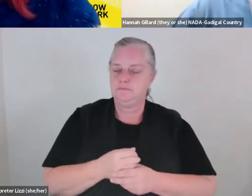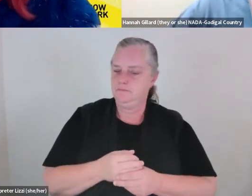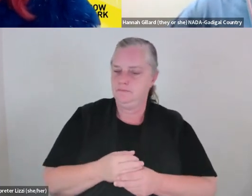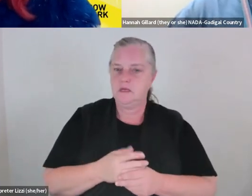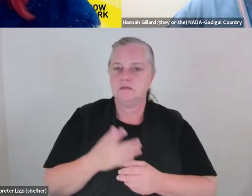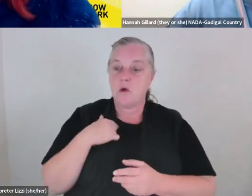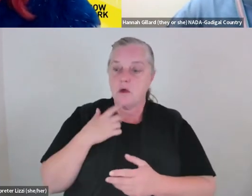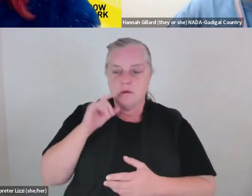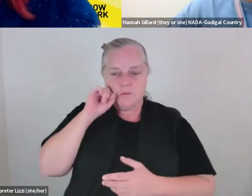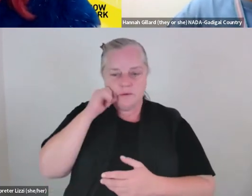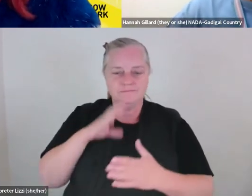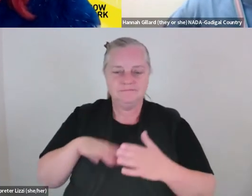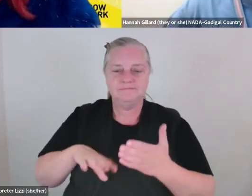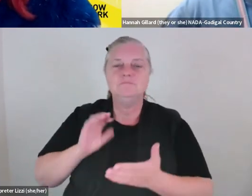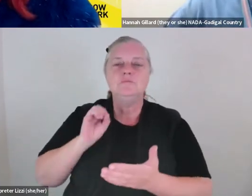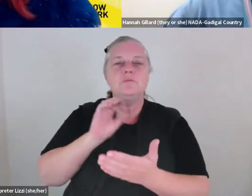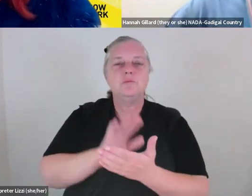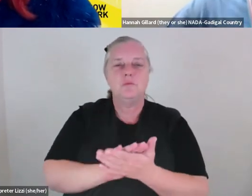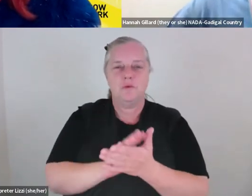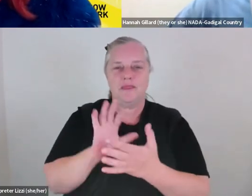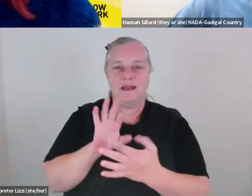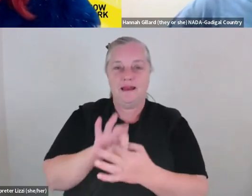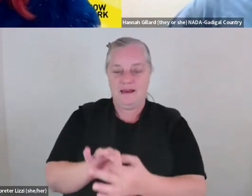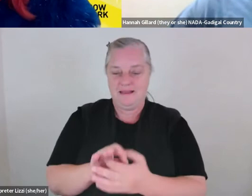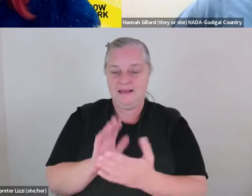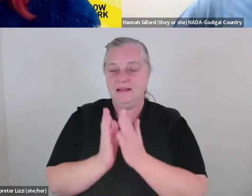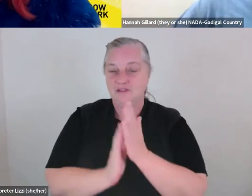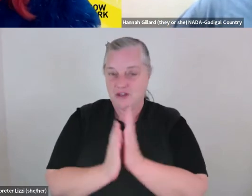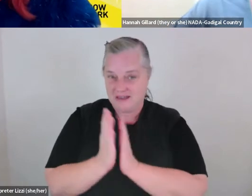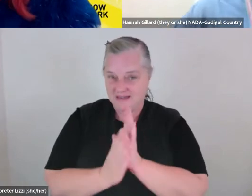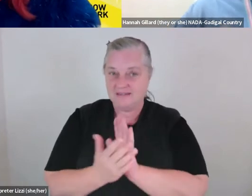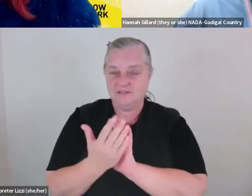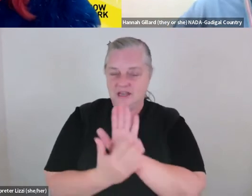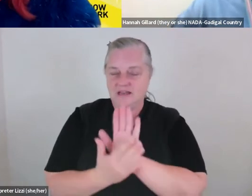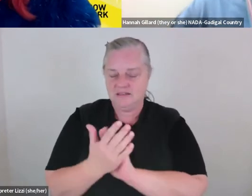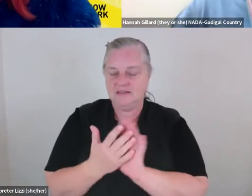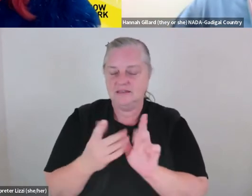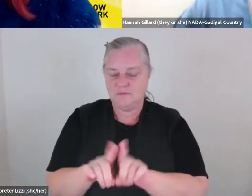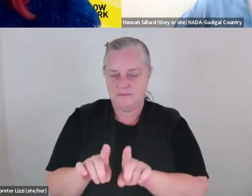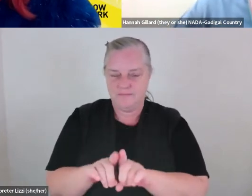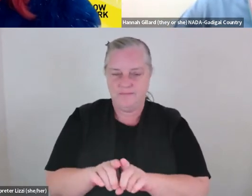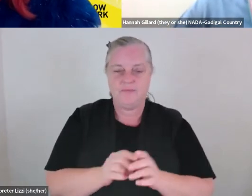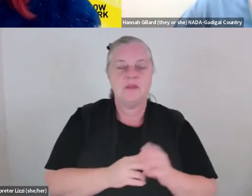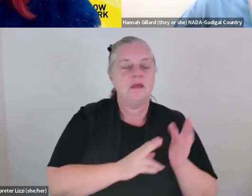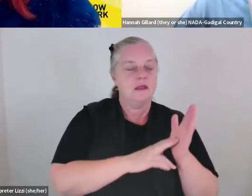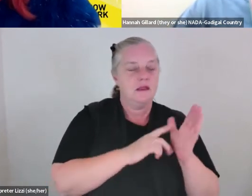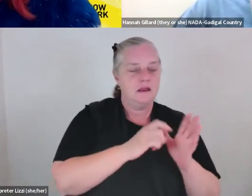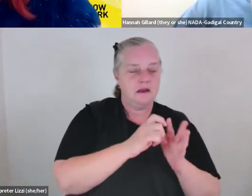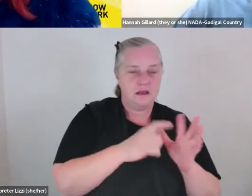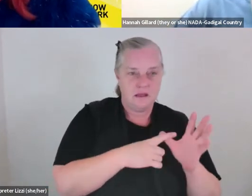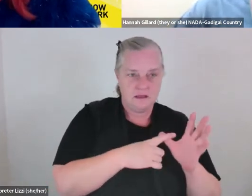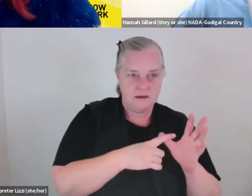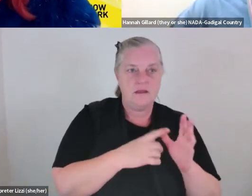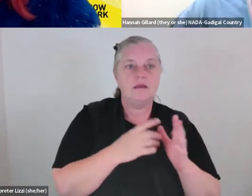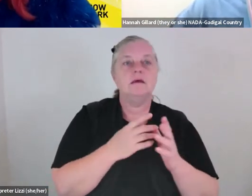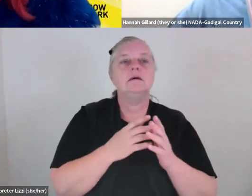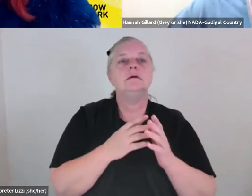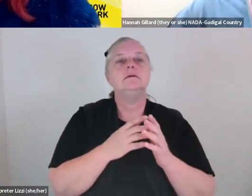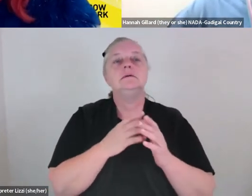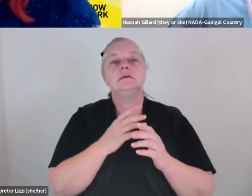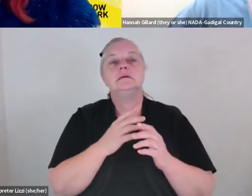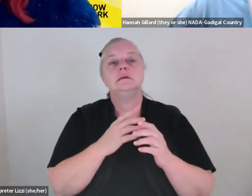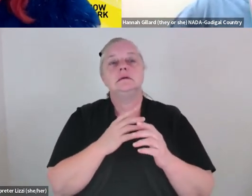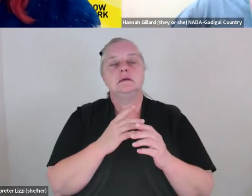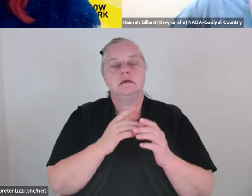you to check out. And so finally, NADA's Gender and Sexuality Diverse Workers Network is going to be holding